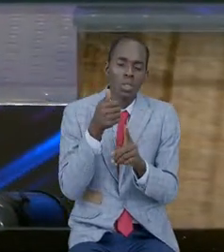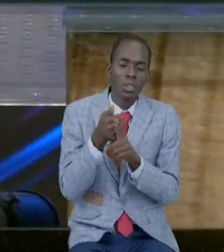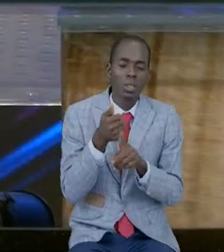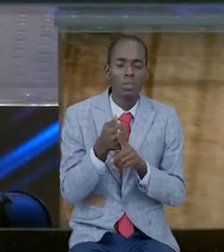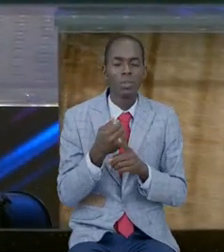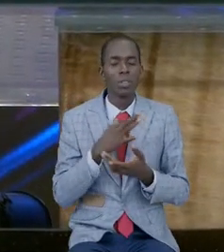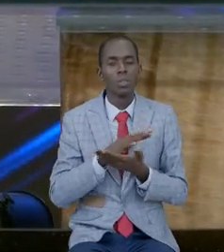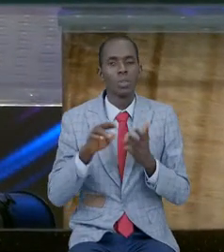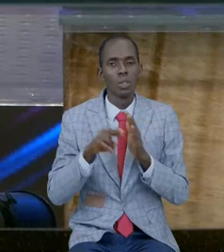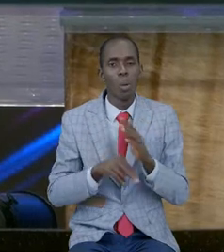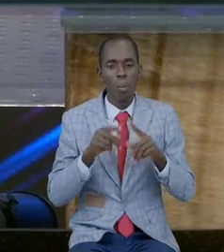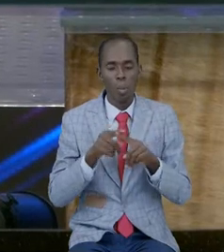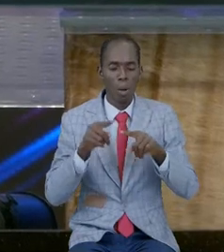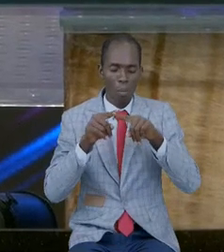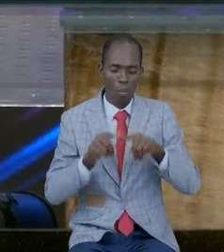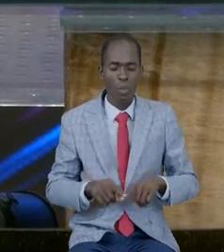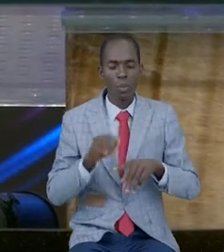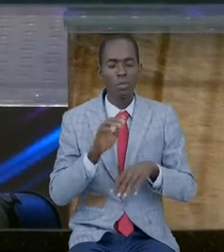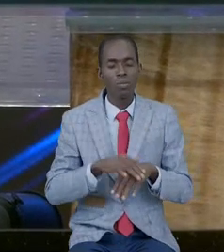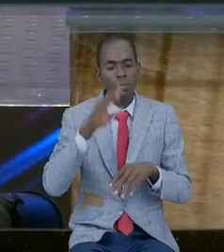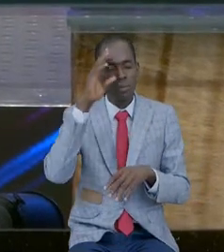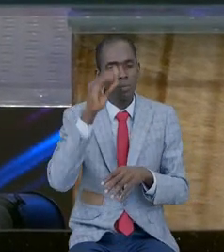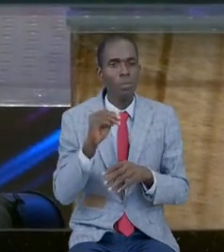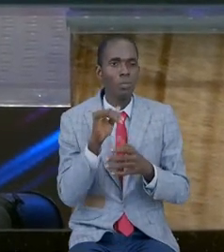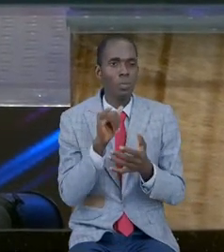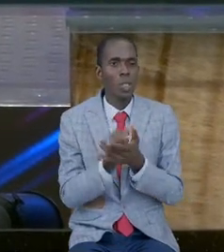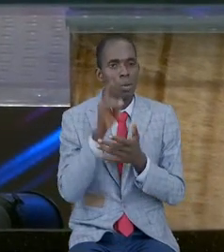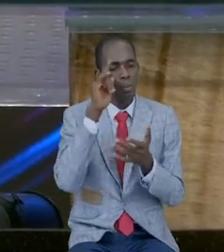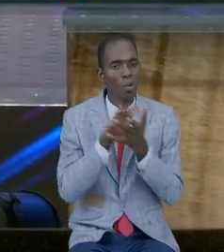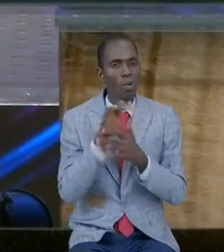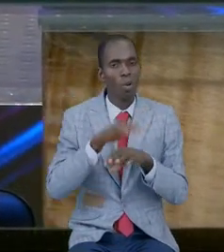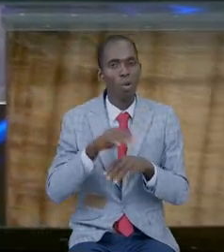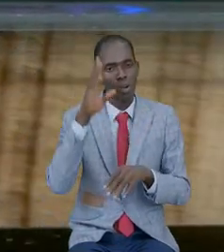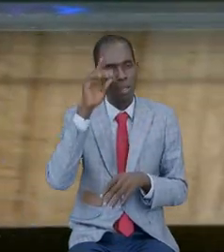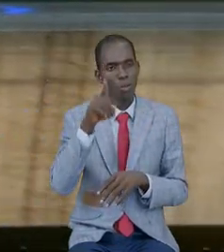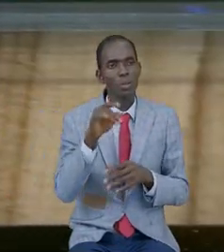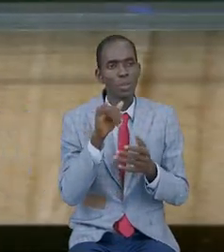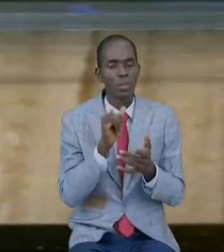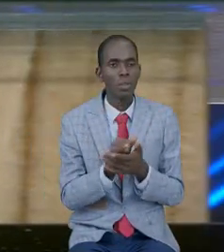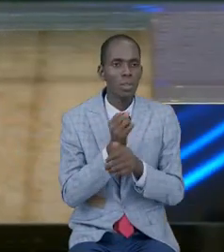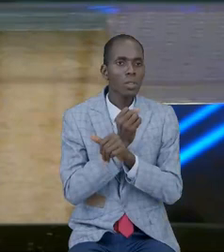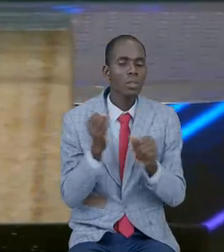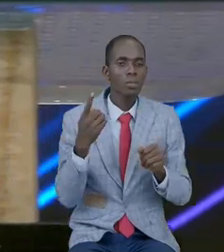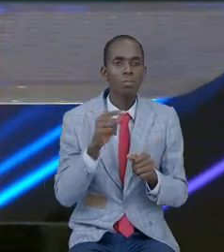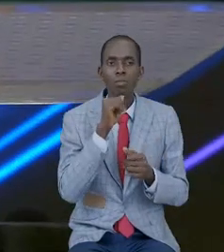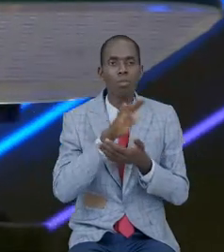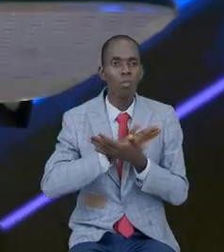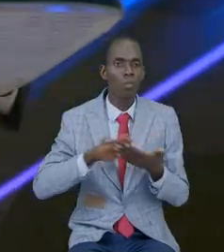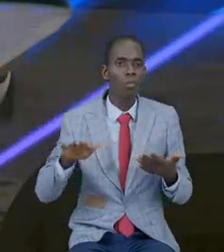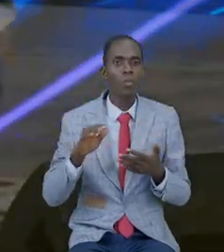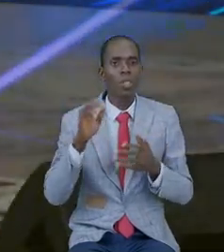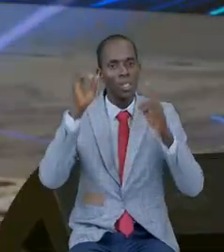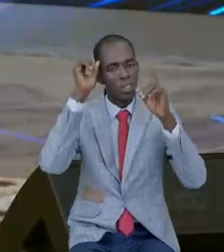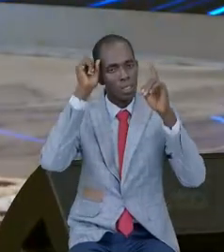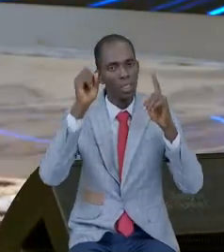believers on him that justifies the ungodly his faith his countage